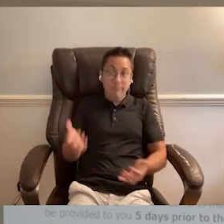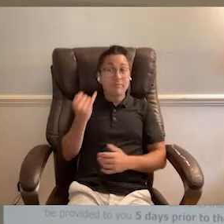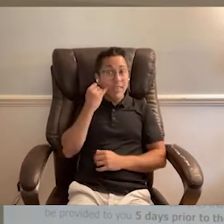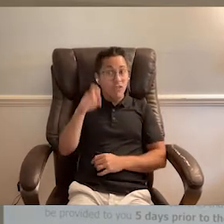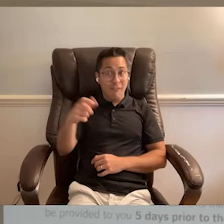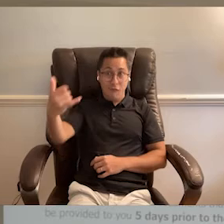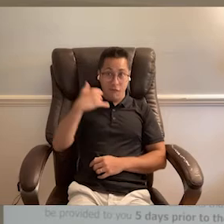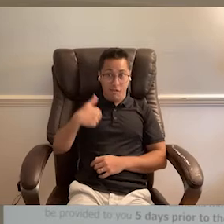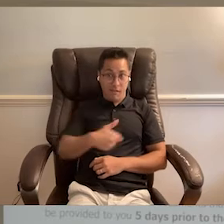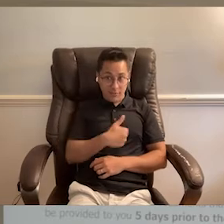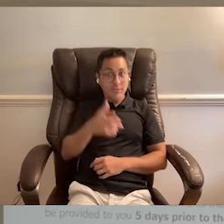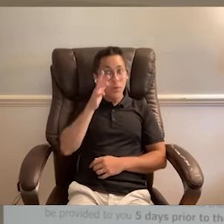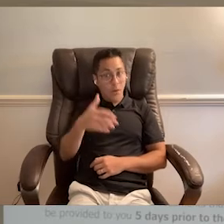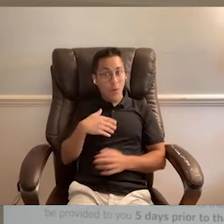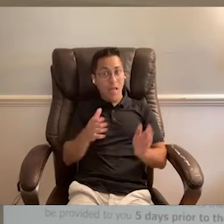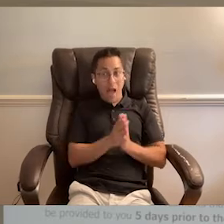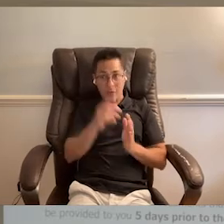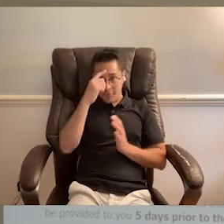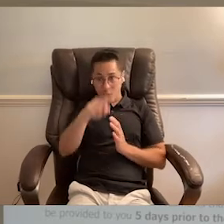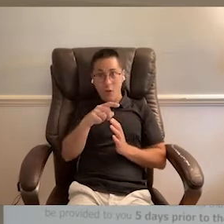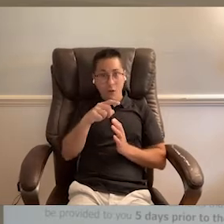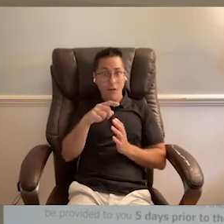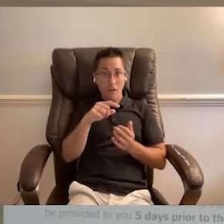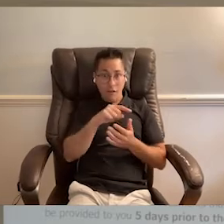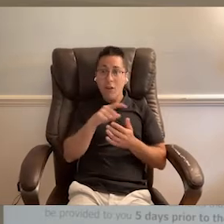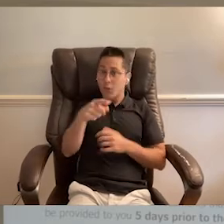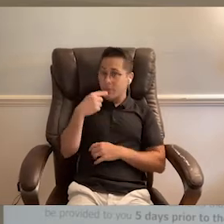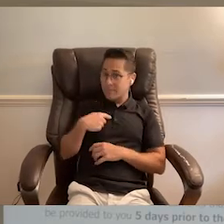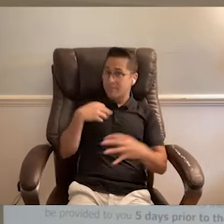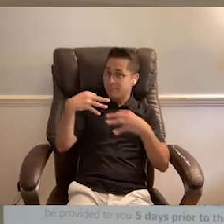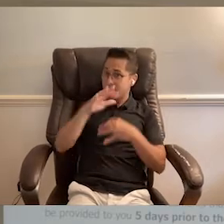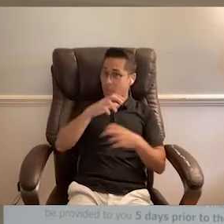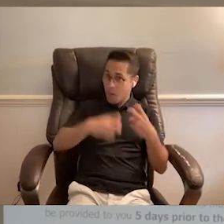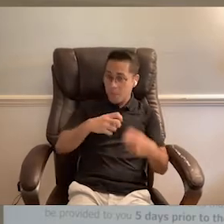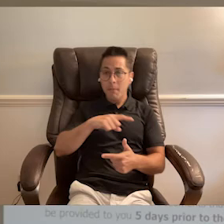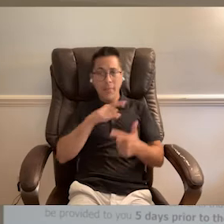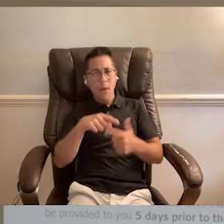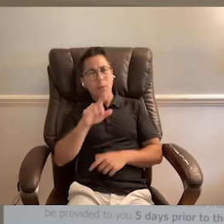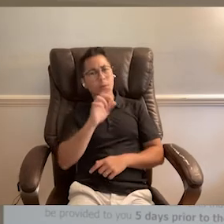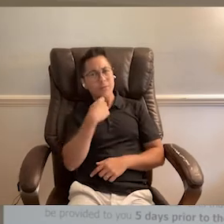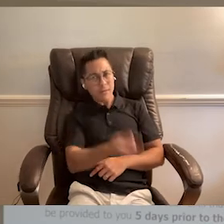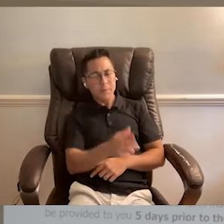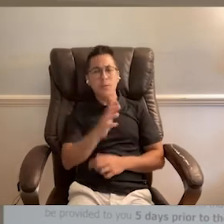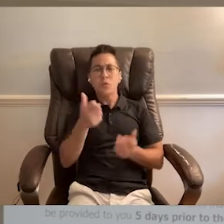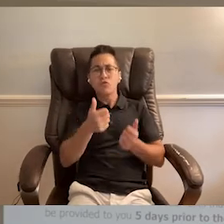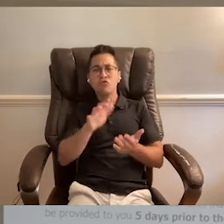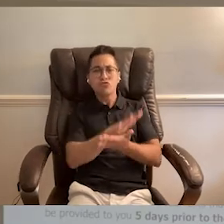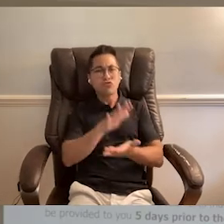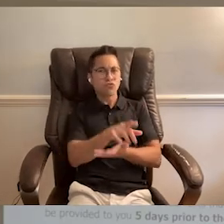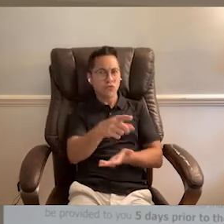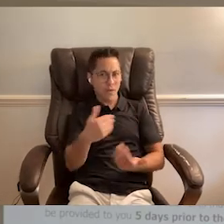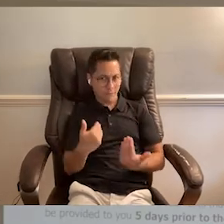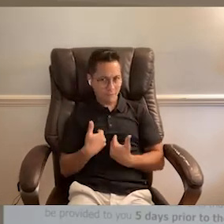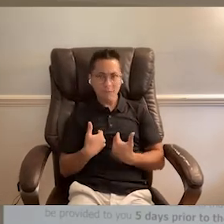going to ask you for, you're going to tell us the problem, and then we're going to say, what documentation do you have that you've